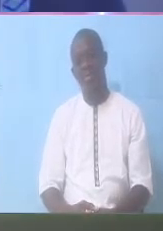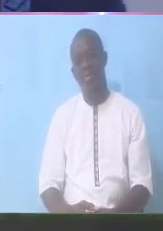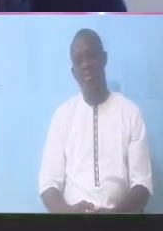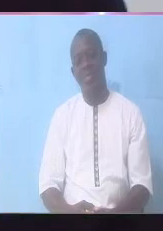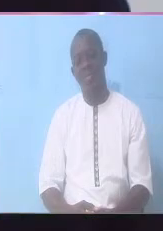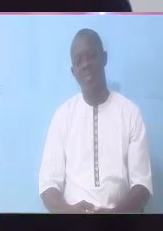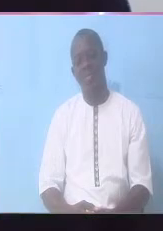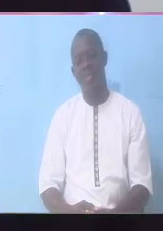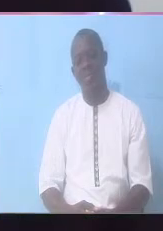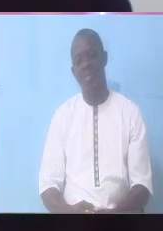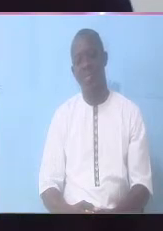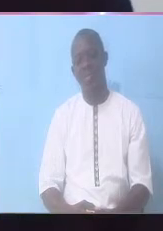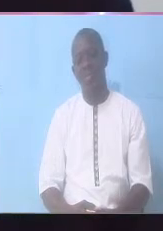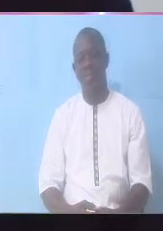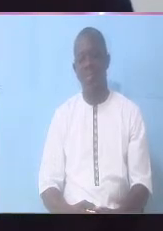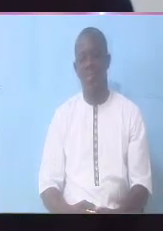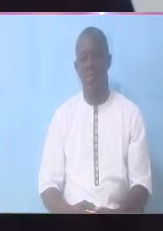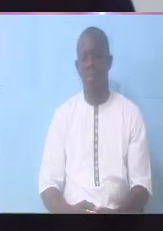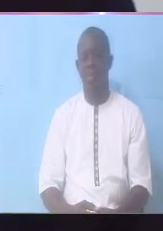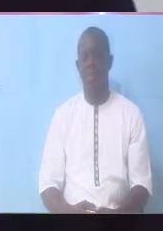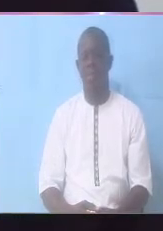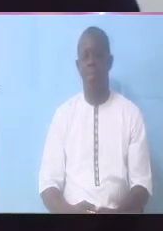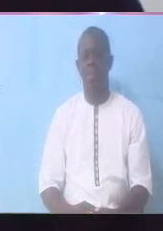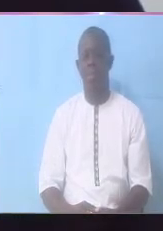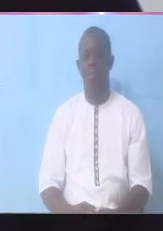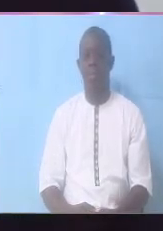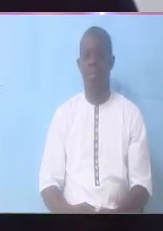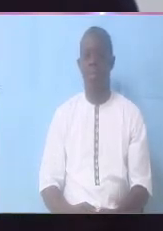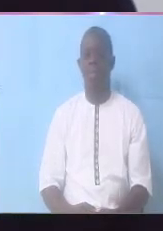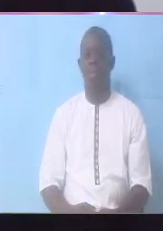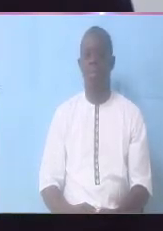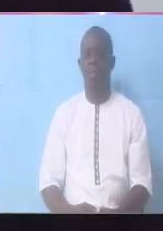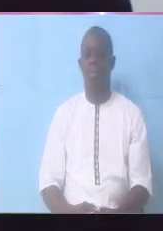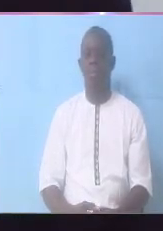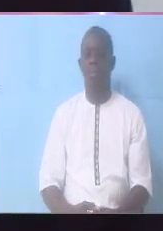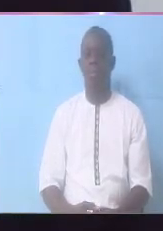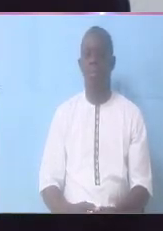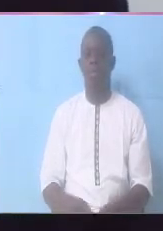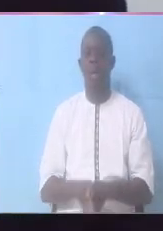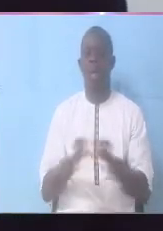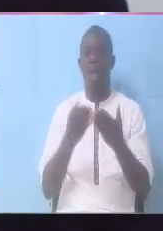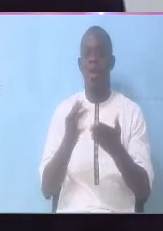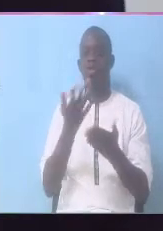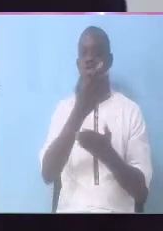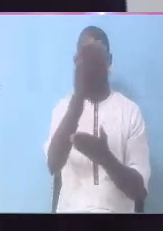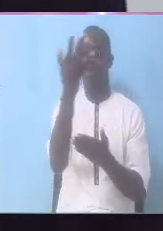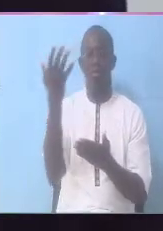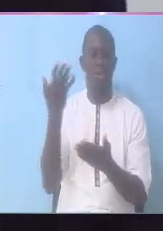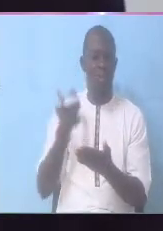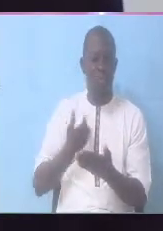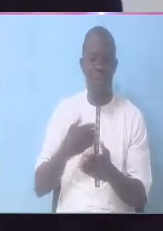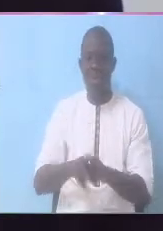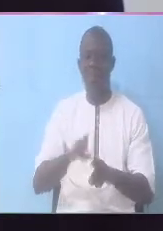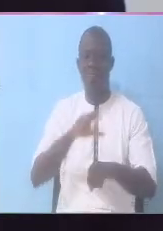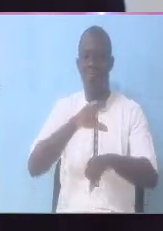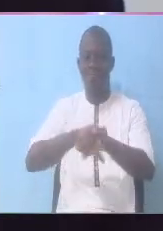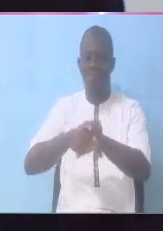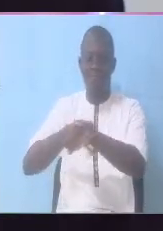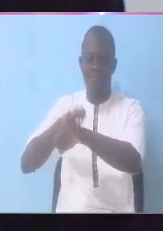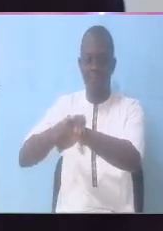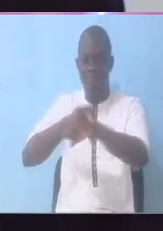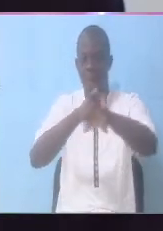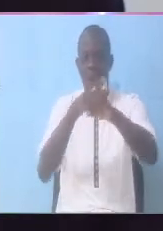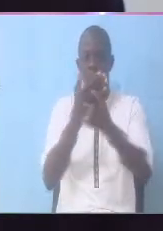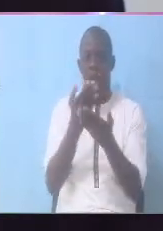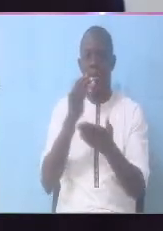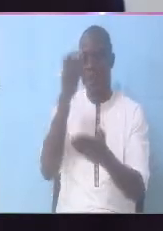Manana. So some people were apprehended that they said they are witches and wizards. Between Atamodo